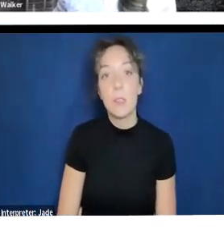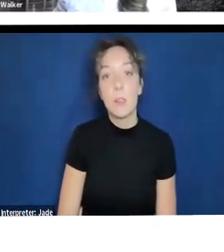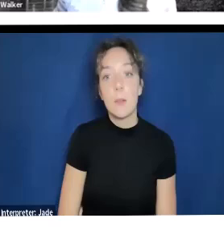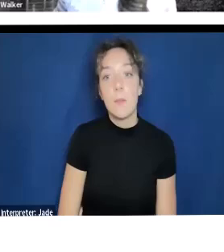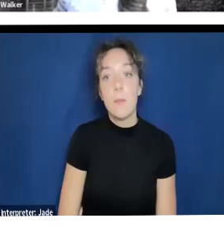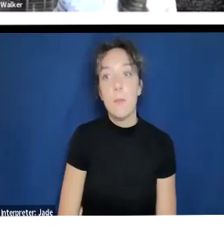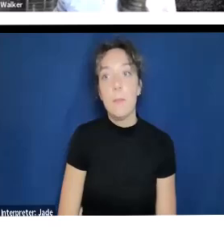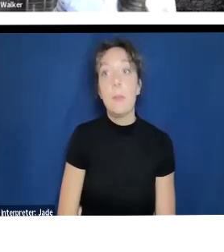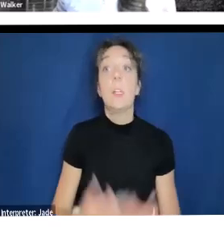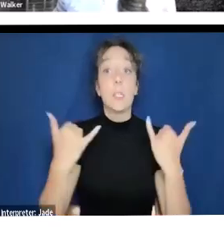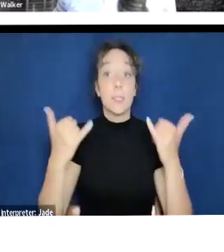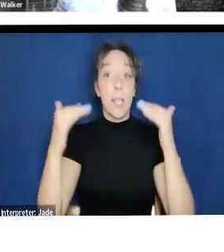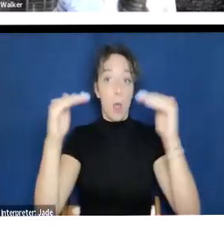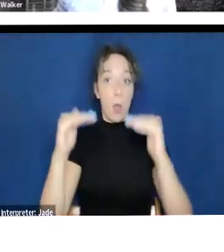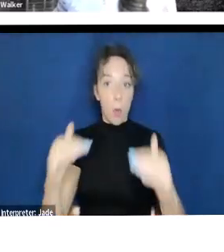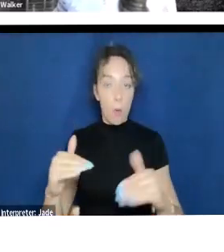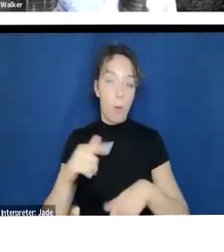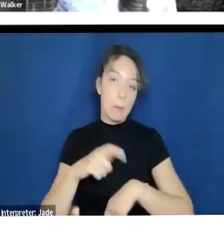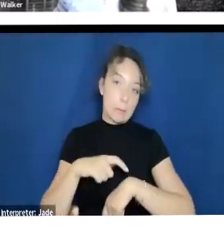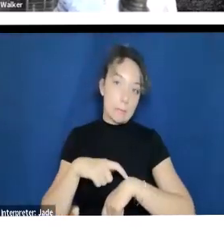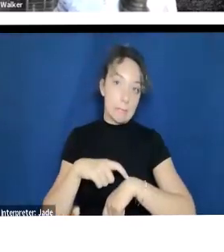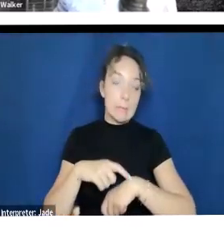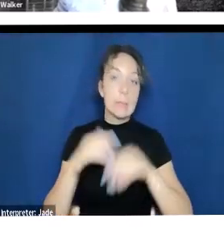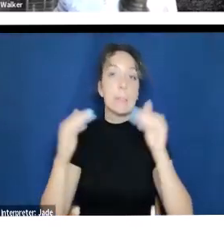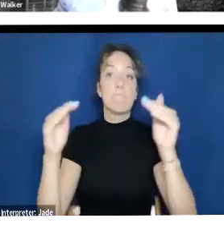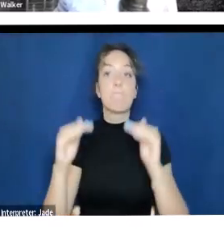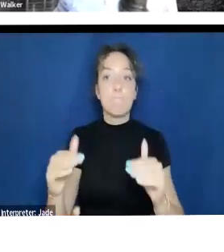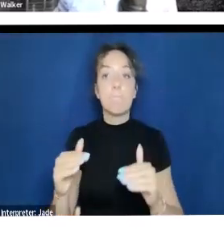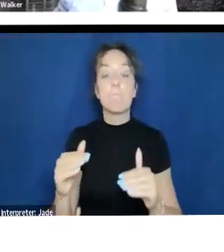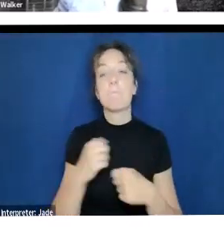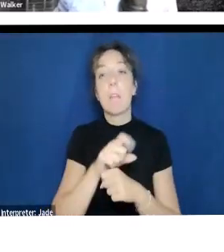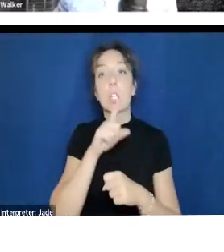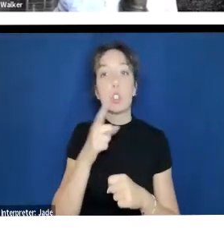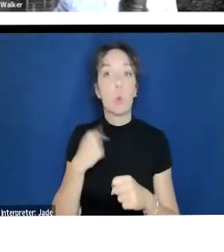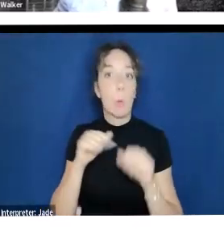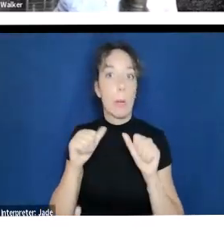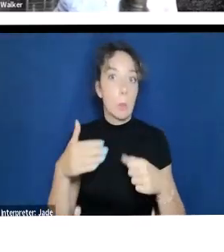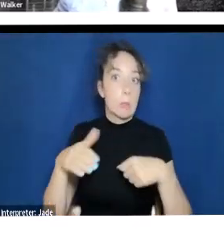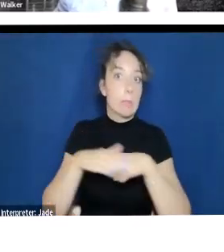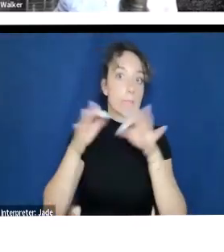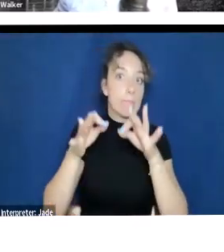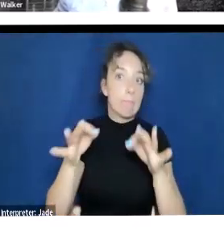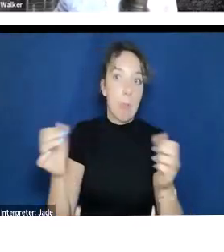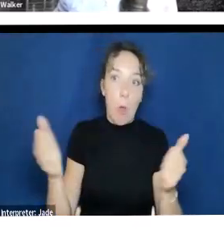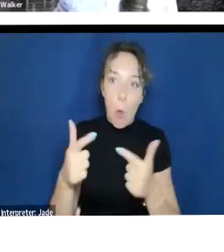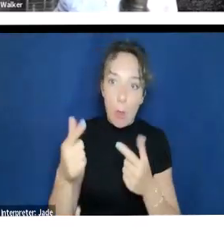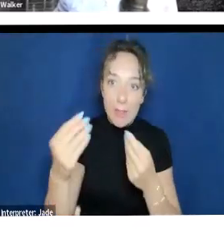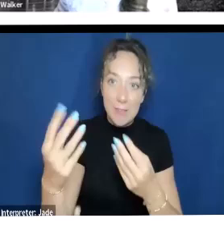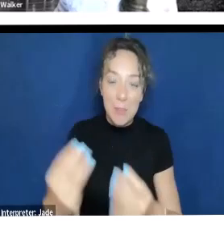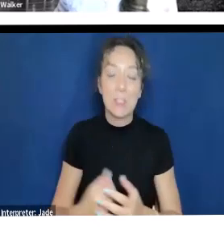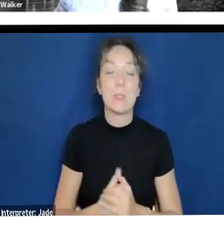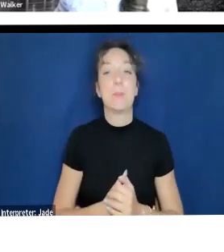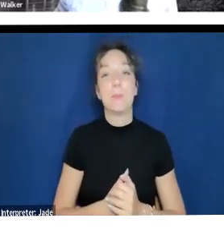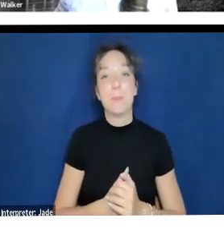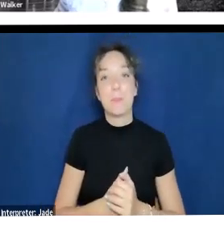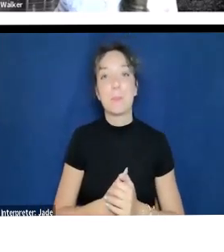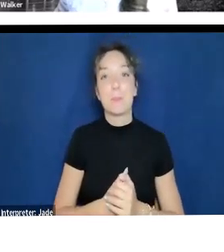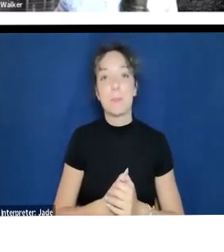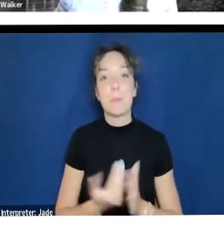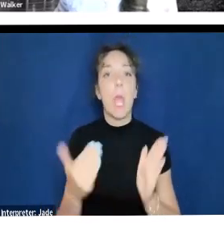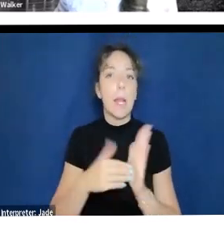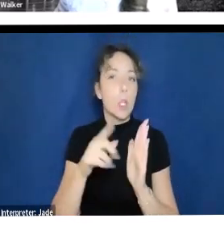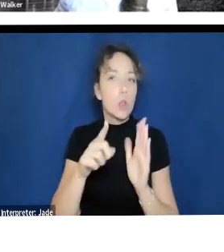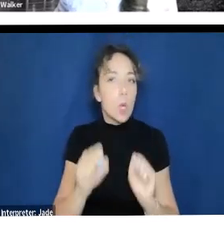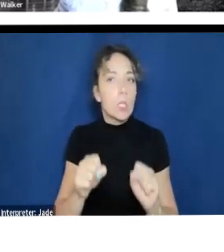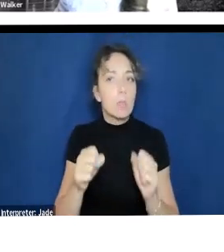So moving on in the interest of time, just so we can be able to cover all information for you. Again, you can still